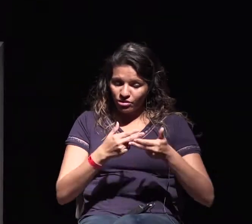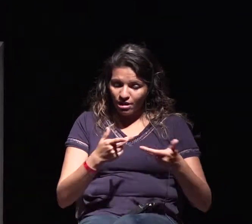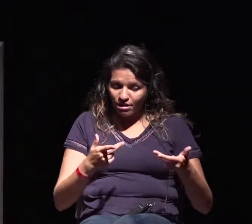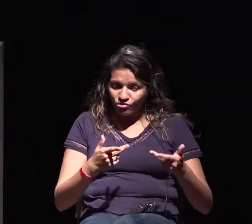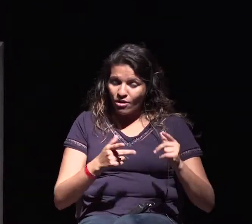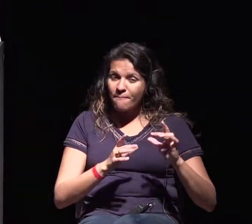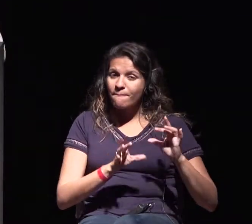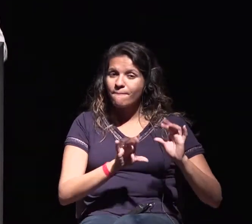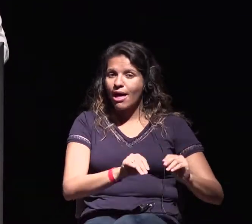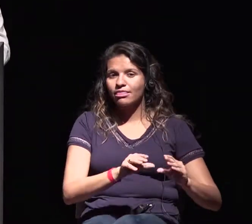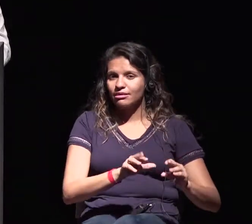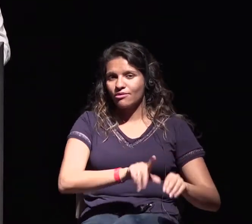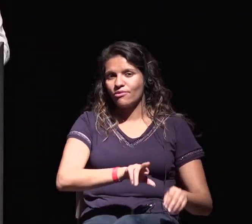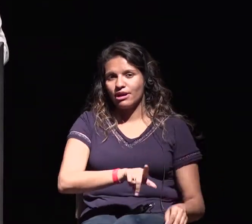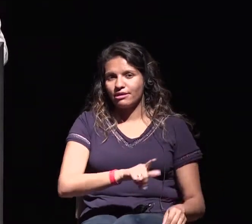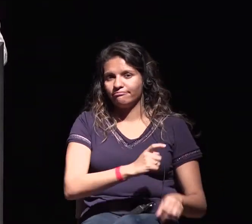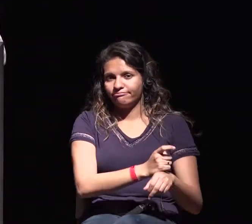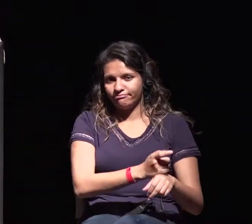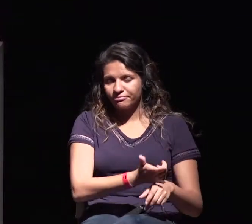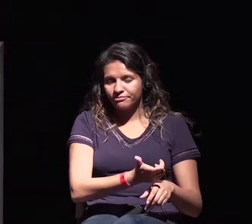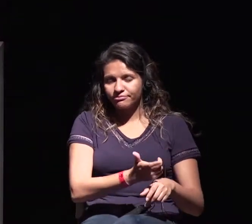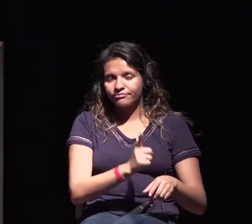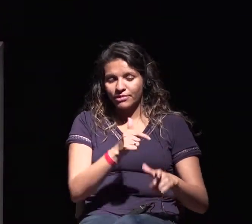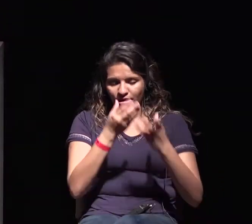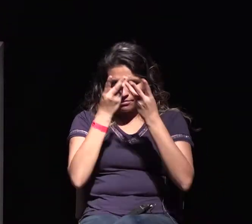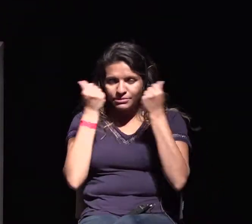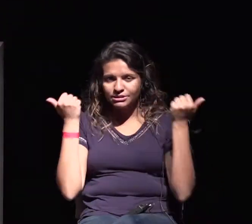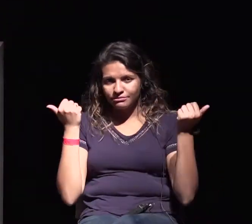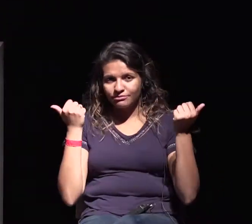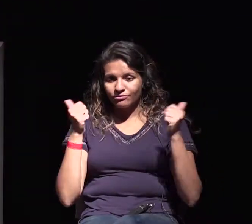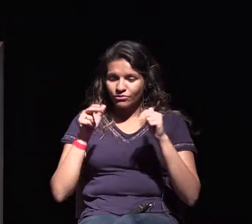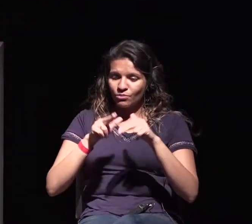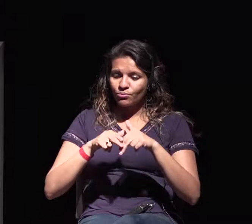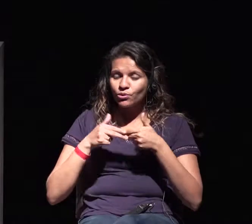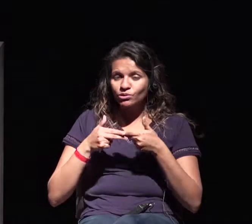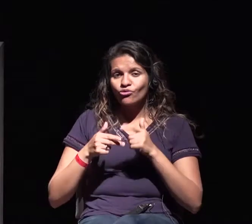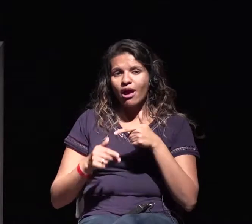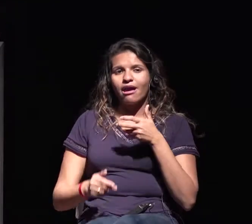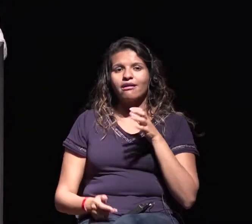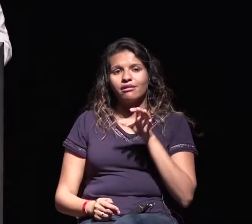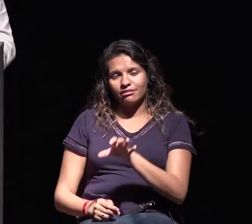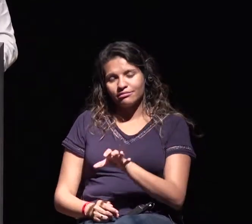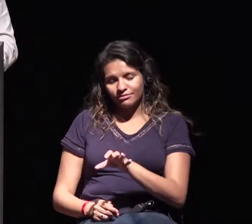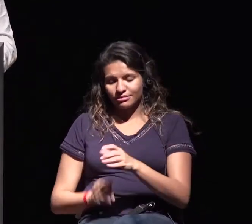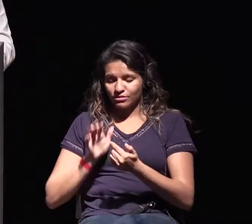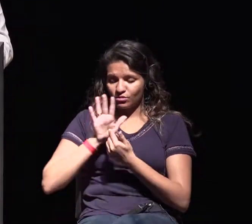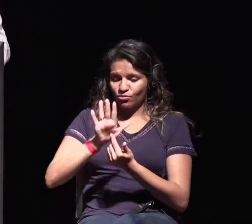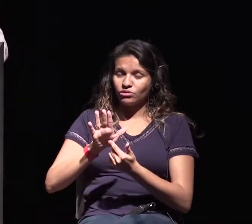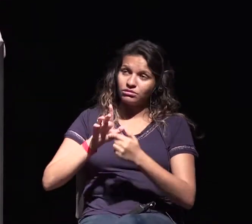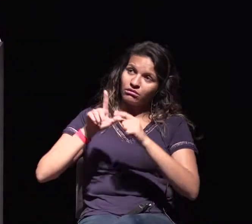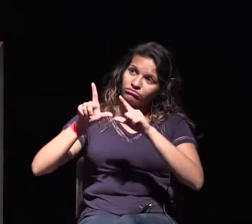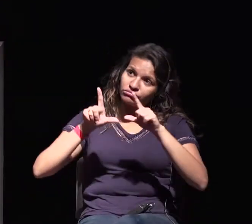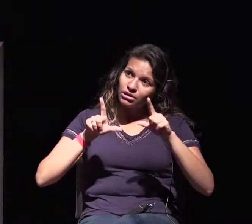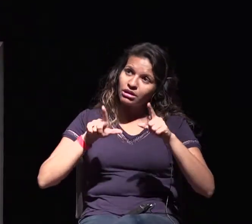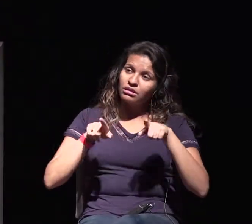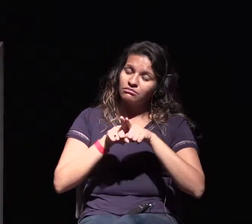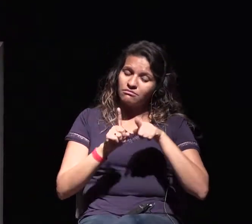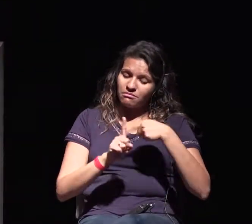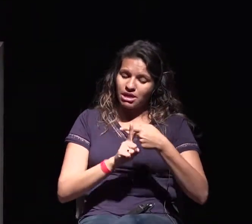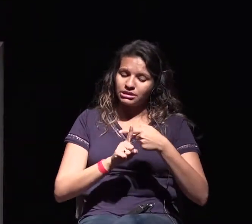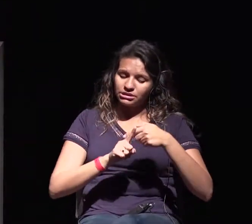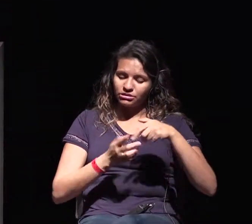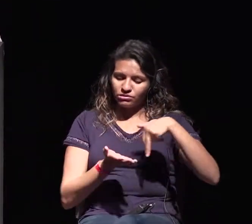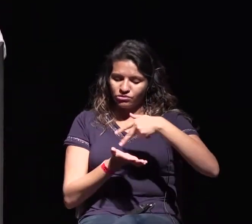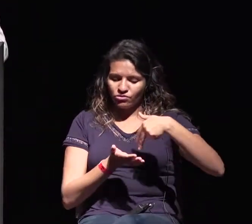The institution is a medium in itself. A choreographed exhibition questions the context